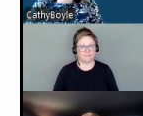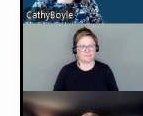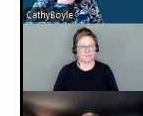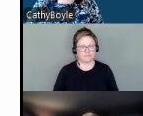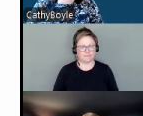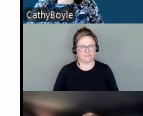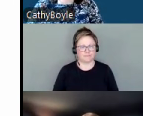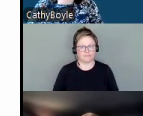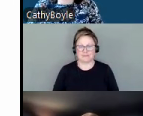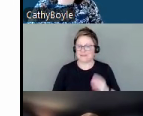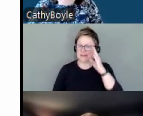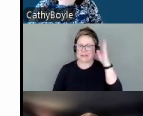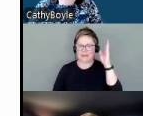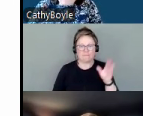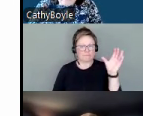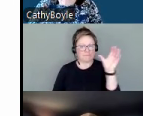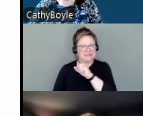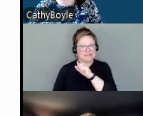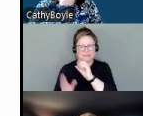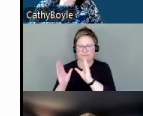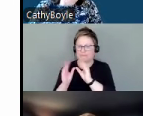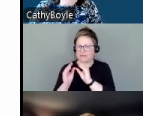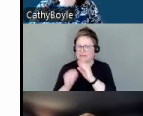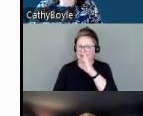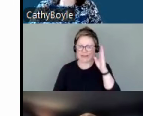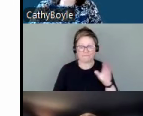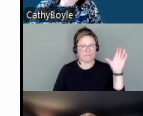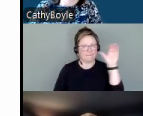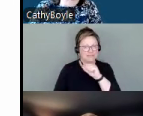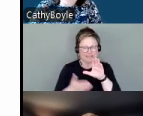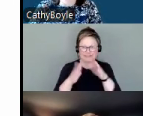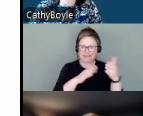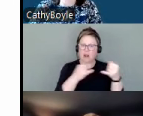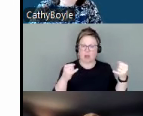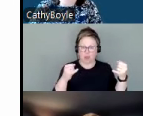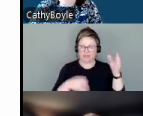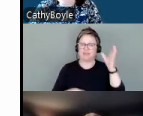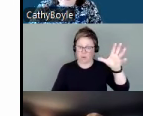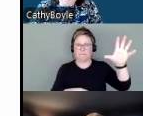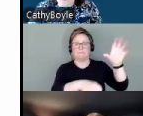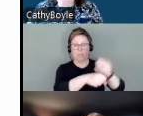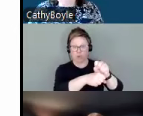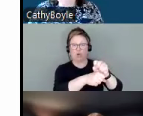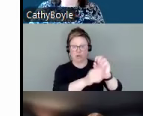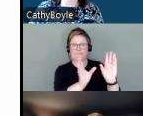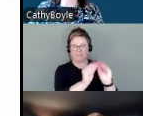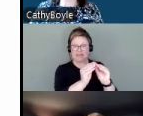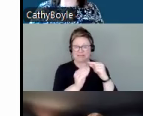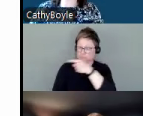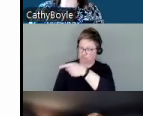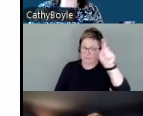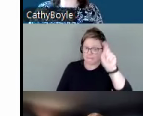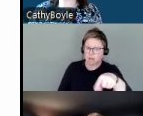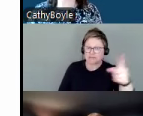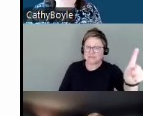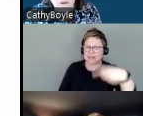Never miss a deadline or a meeting. Yes, they absolutely will schedule a meeting saying you must attend without